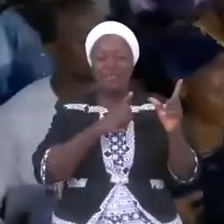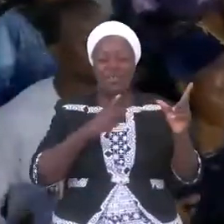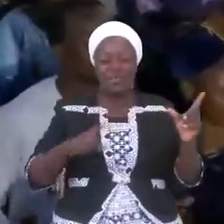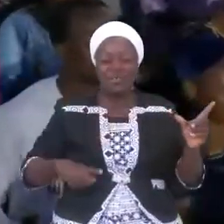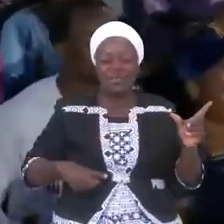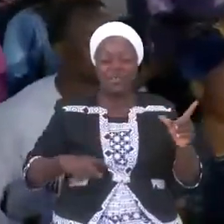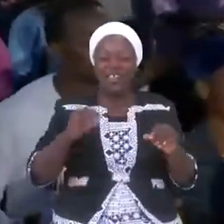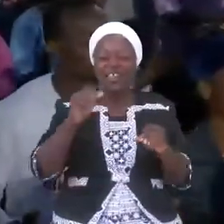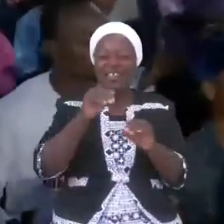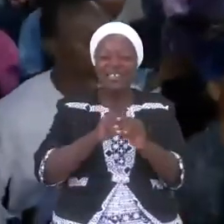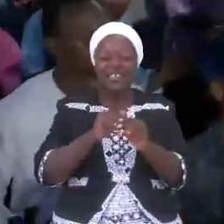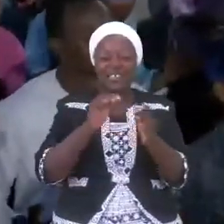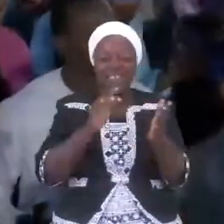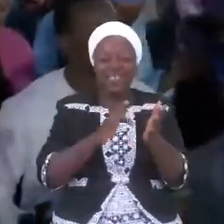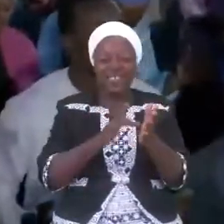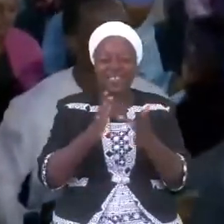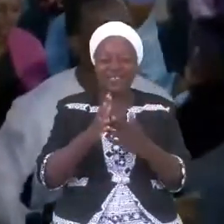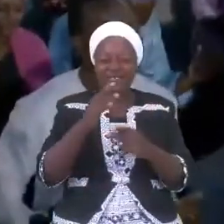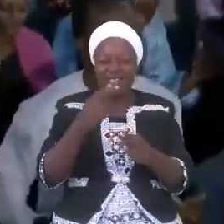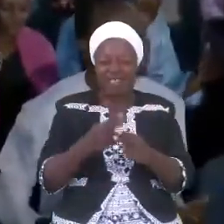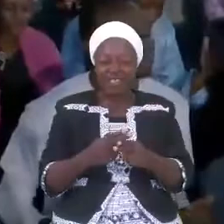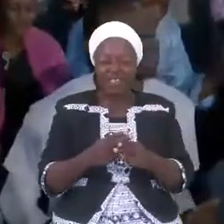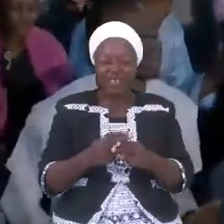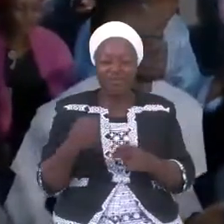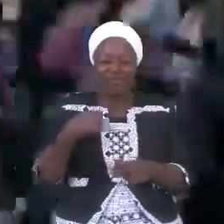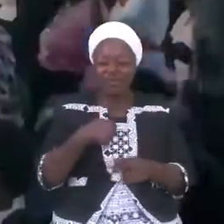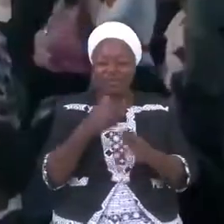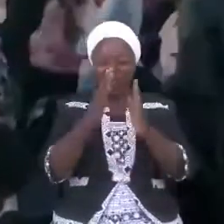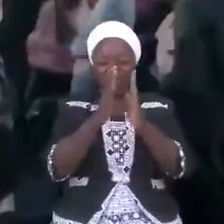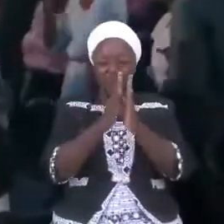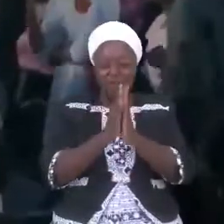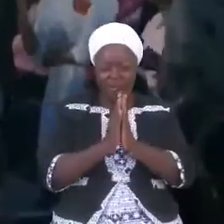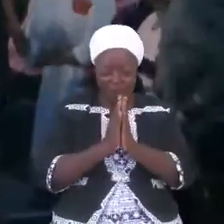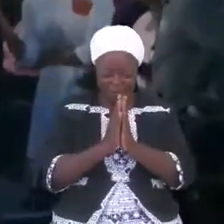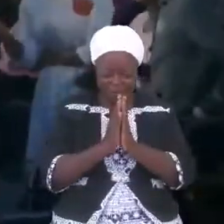In Jesus' name, we pray.